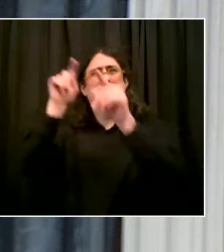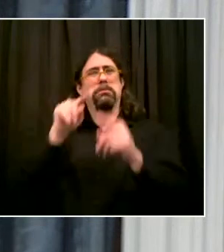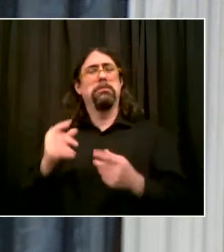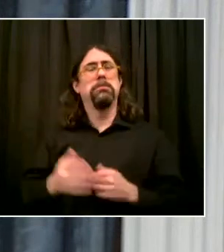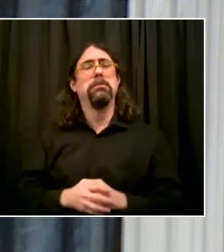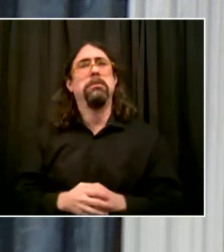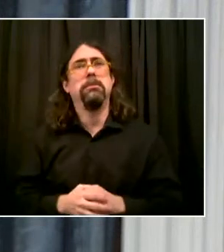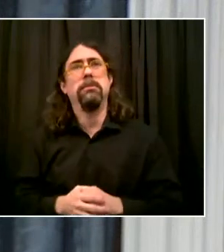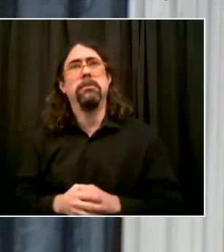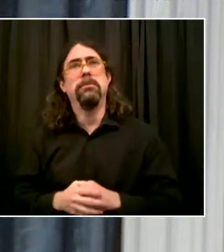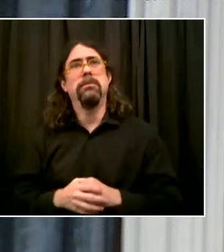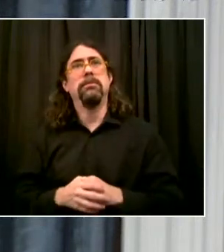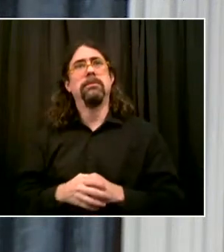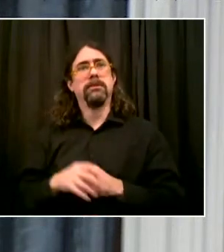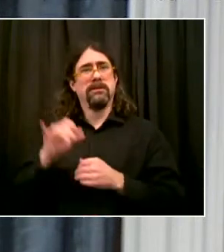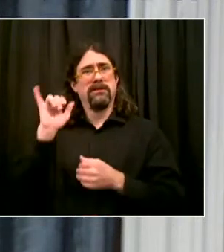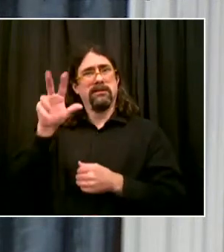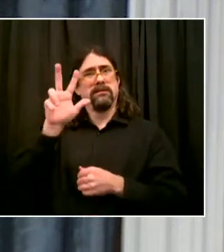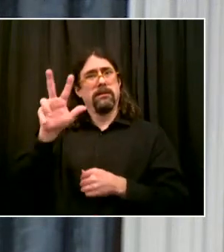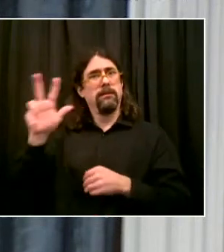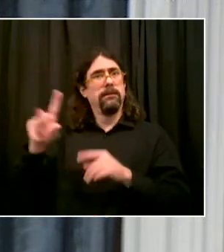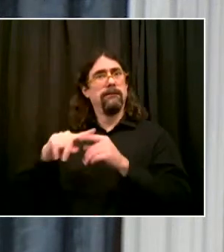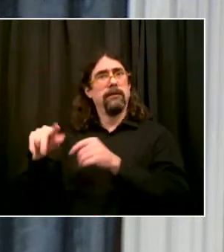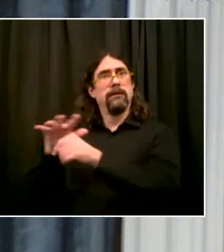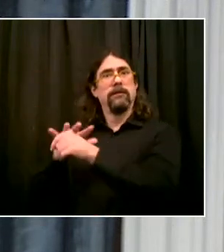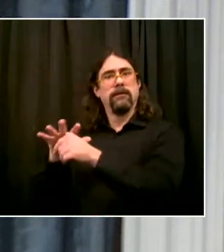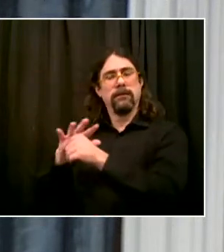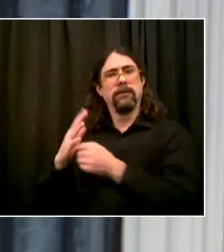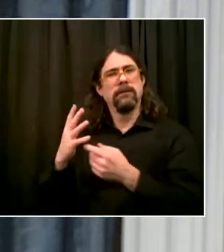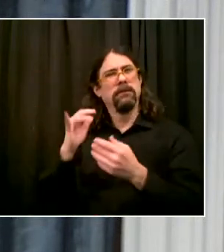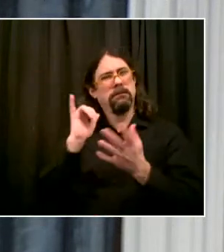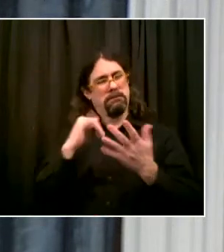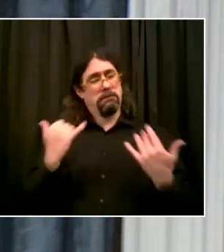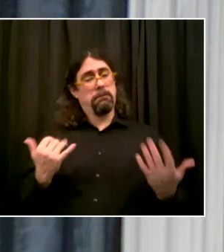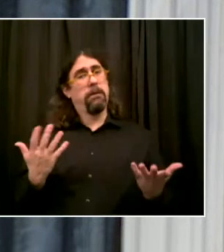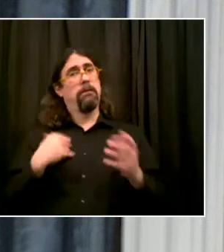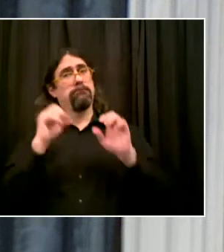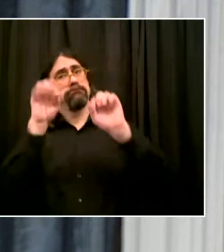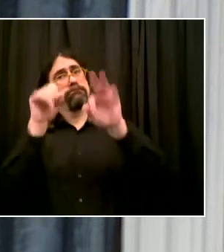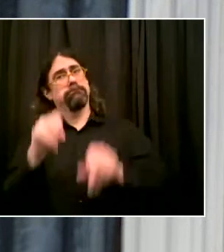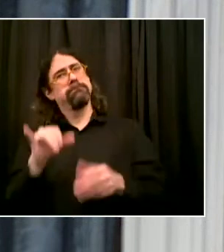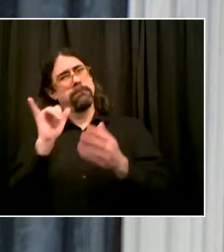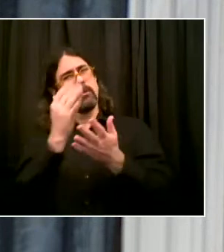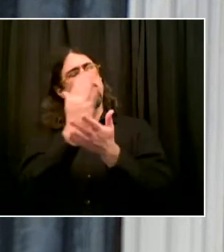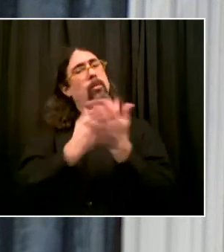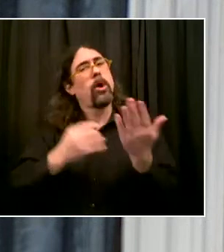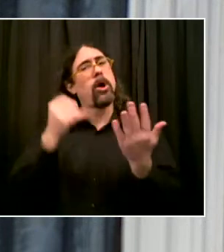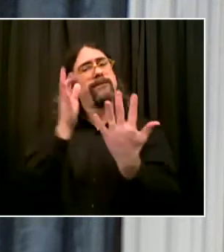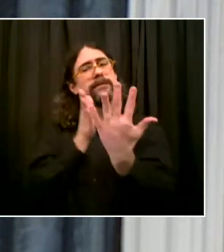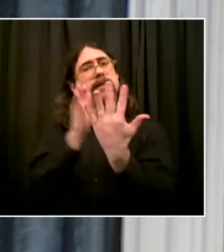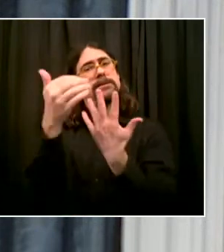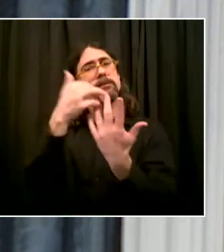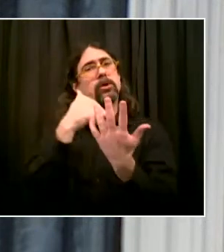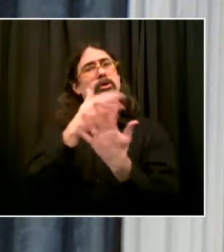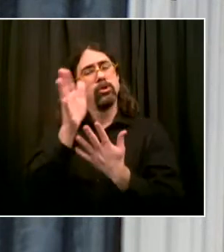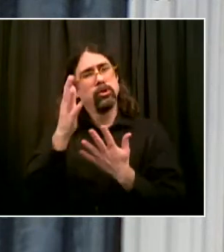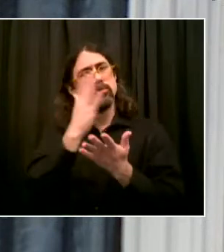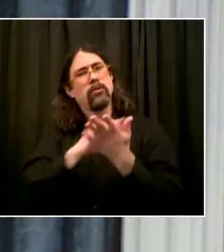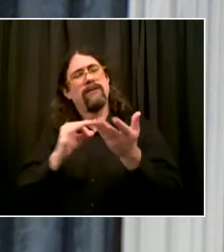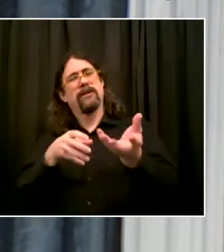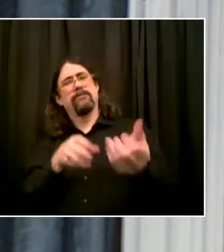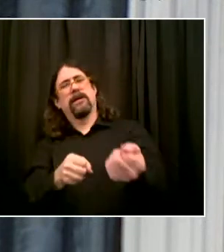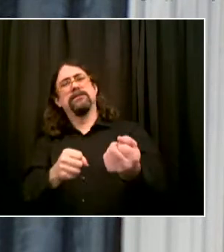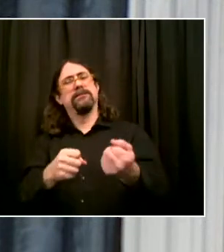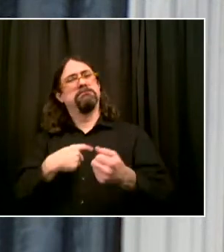trust. This pandemic is casting a light on the broad, systemic, and entrenched inequities furthered by racist practices